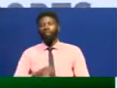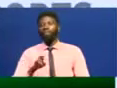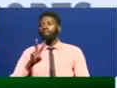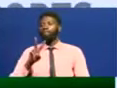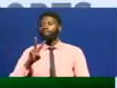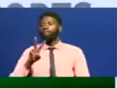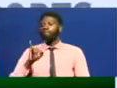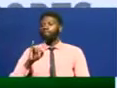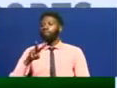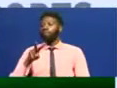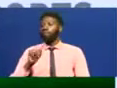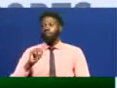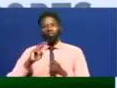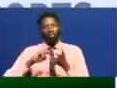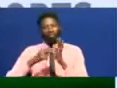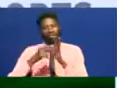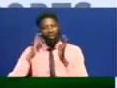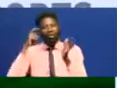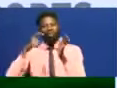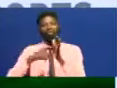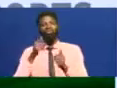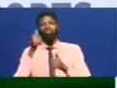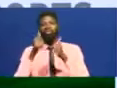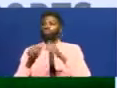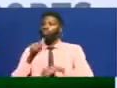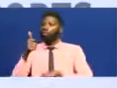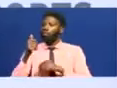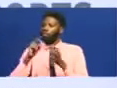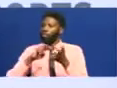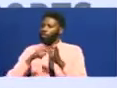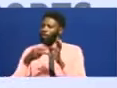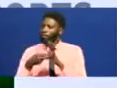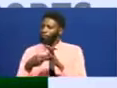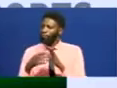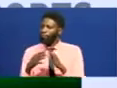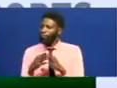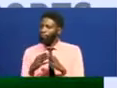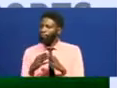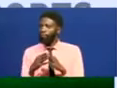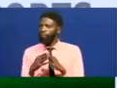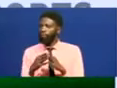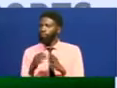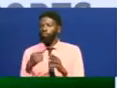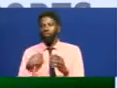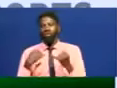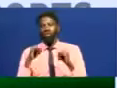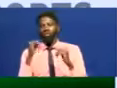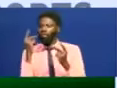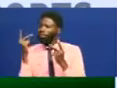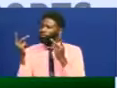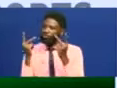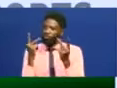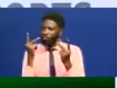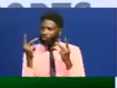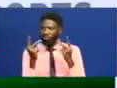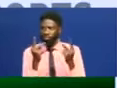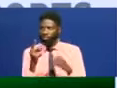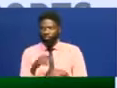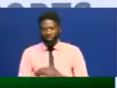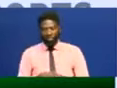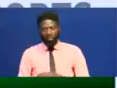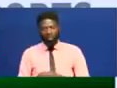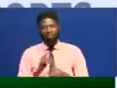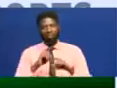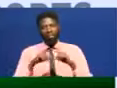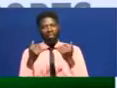you. Which other project may I not be, I'm using my visuals, which are not